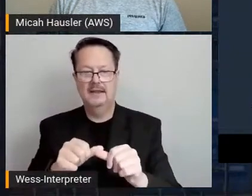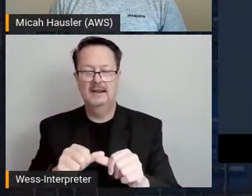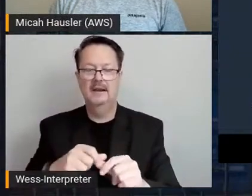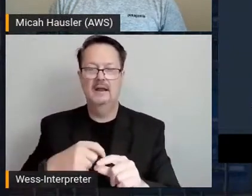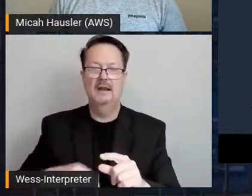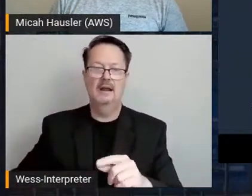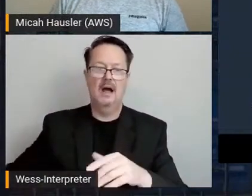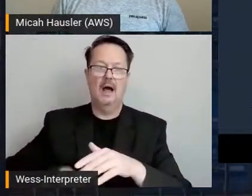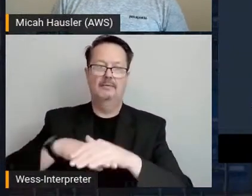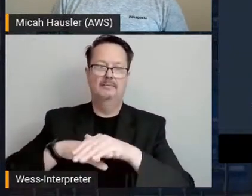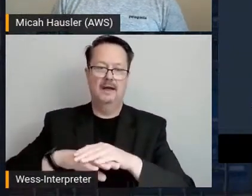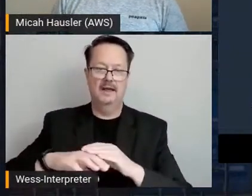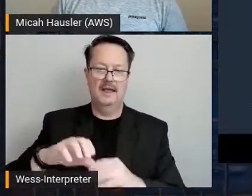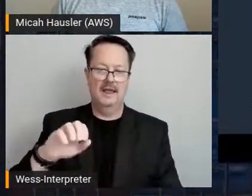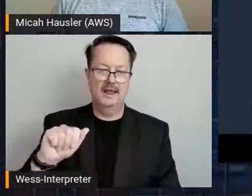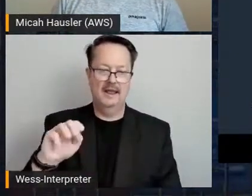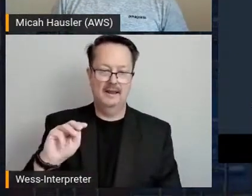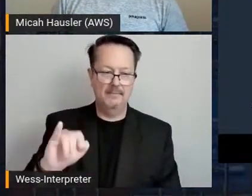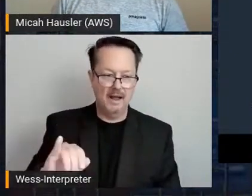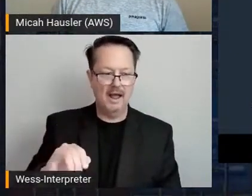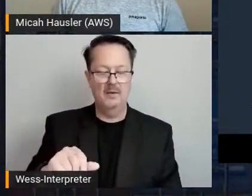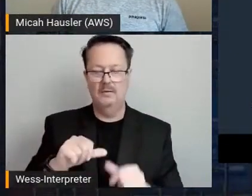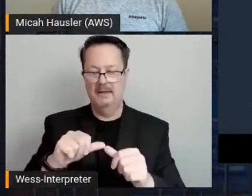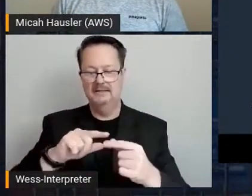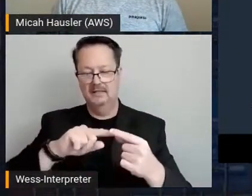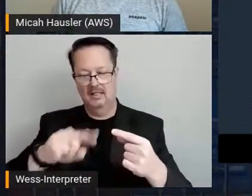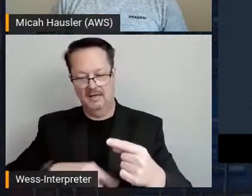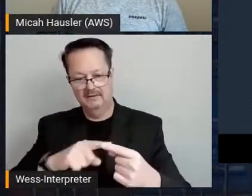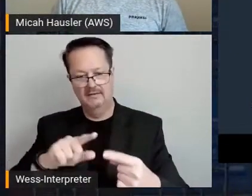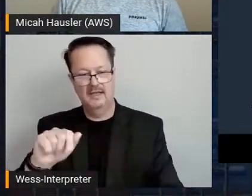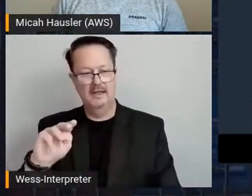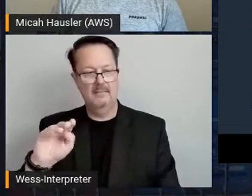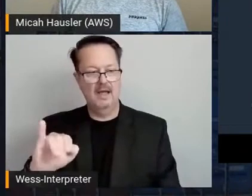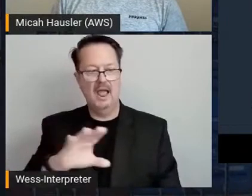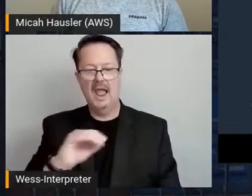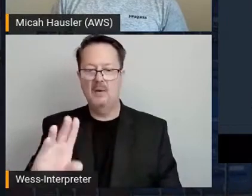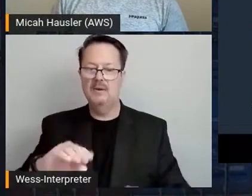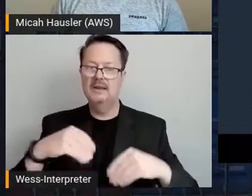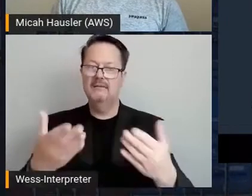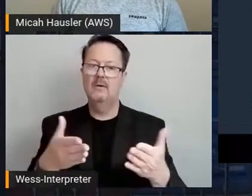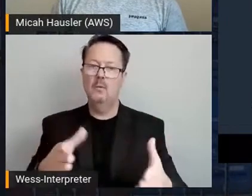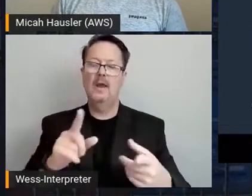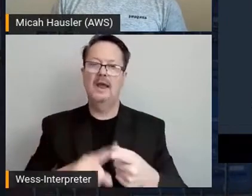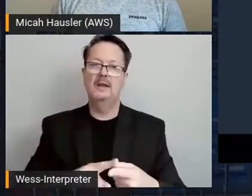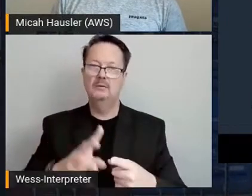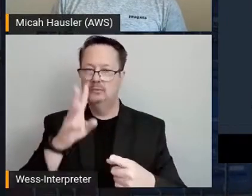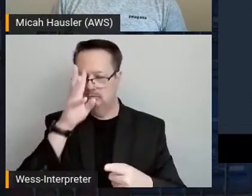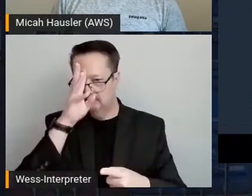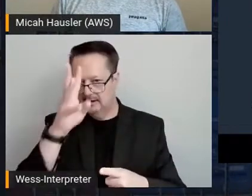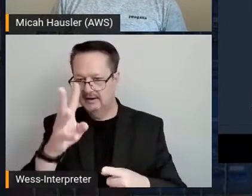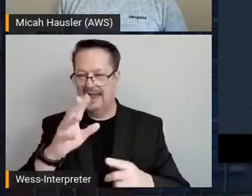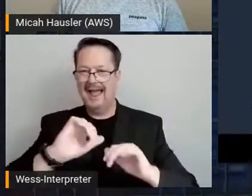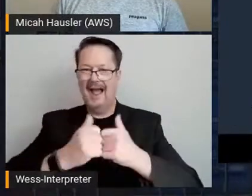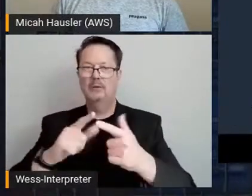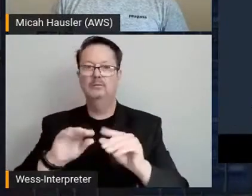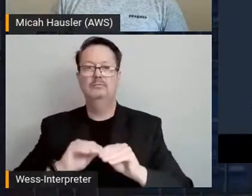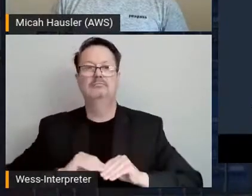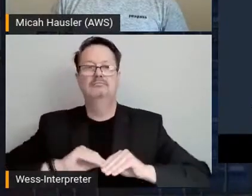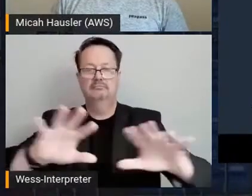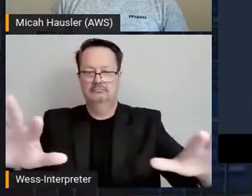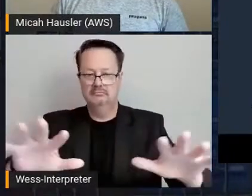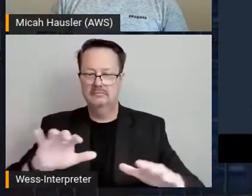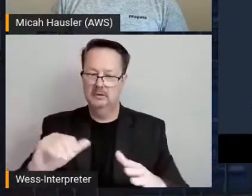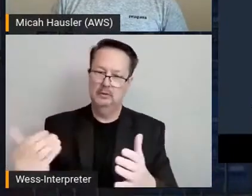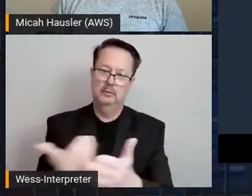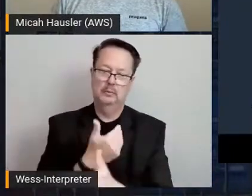the life cycle of that AMI, and we give you a way to orchestrate the deployment of